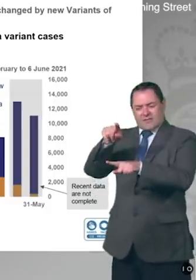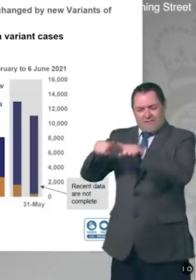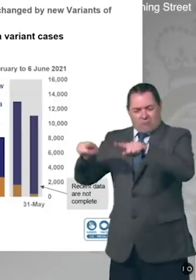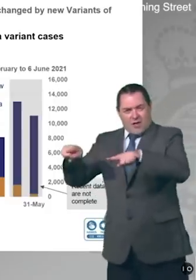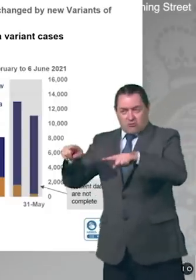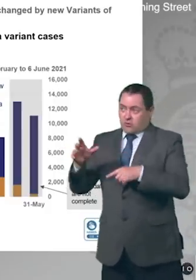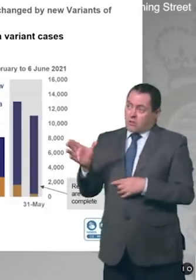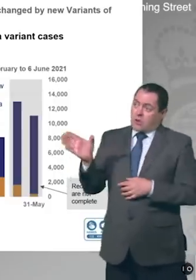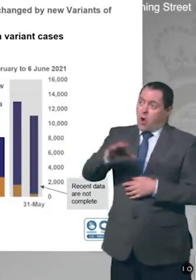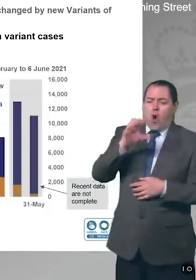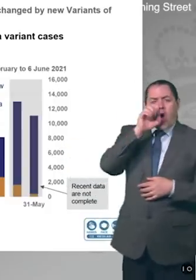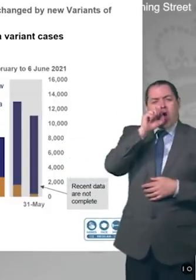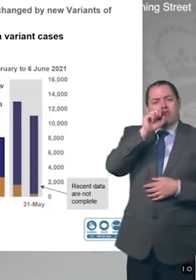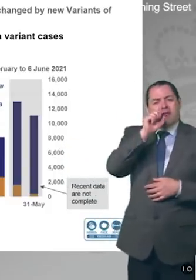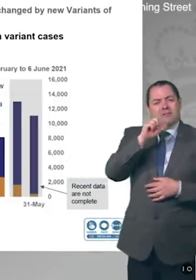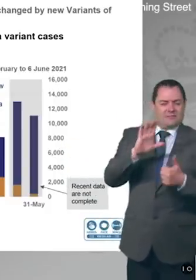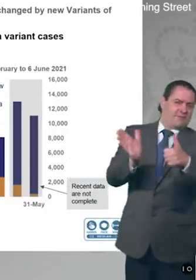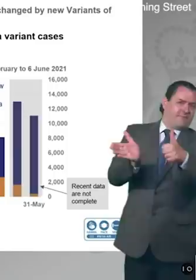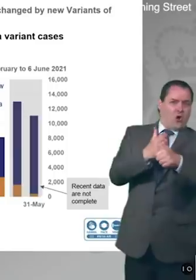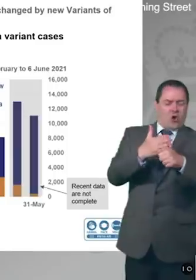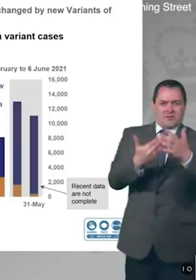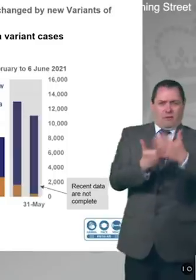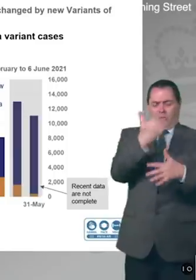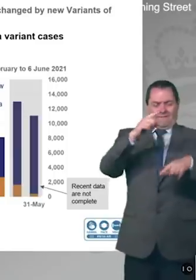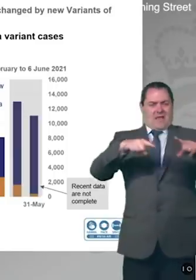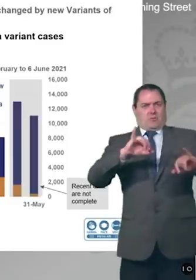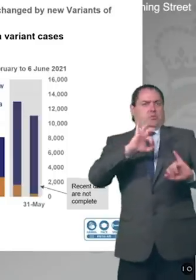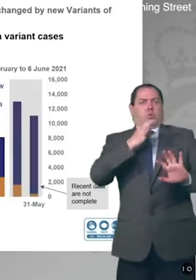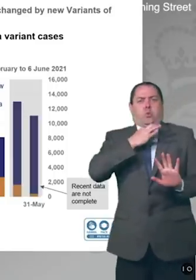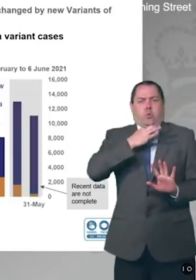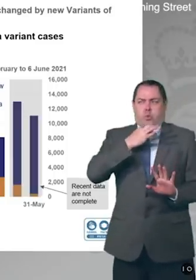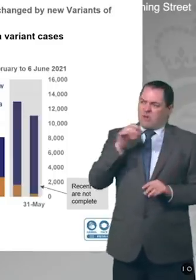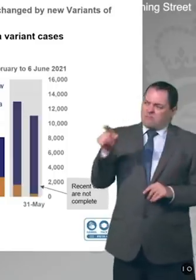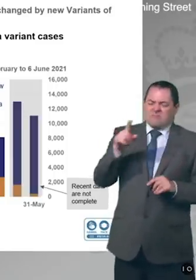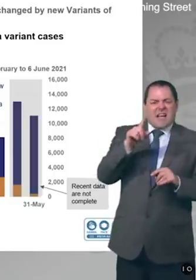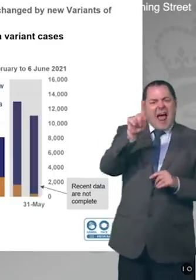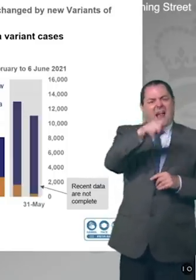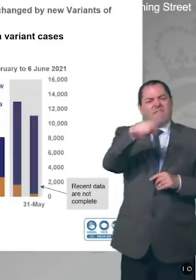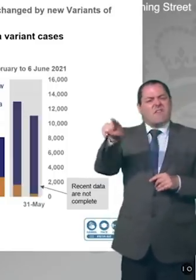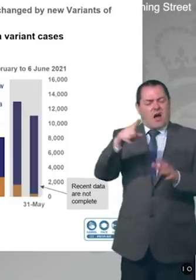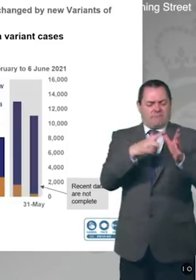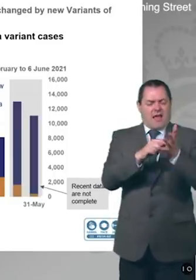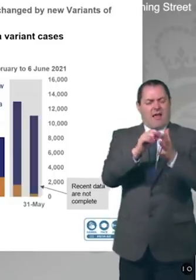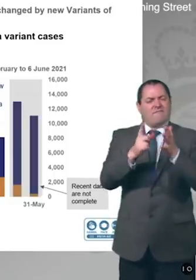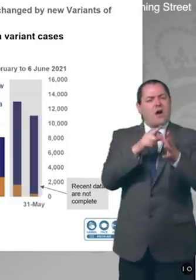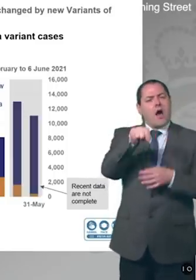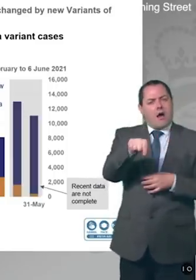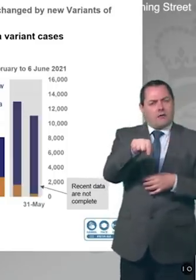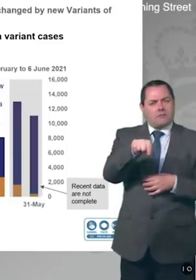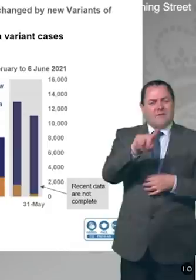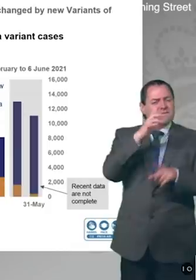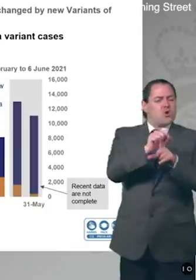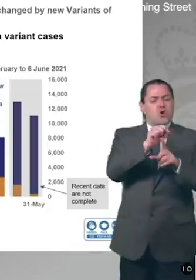orange is the numbers of cases of the B117